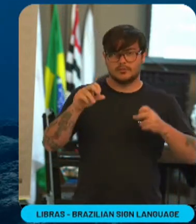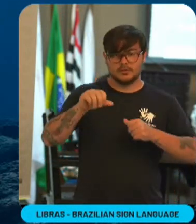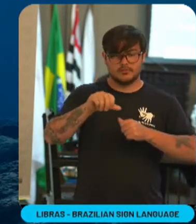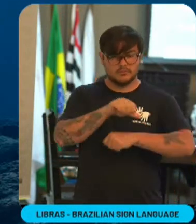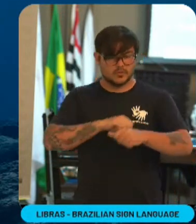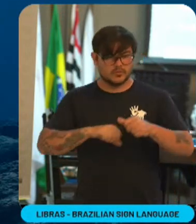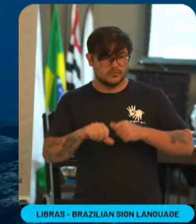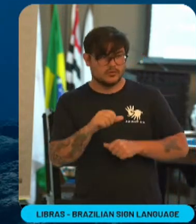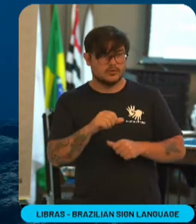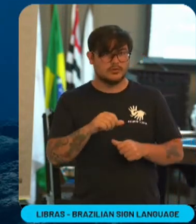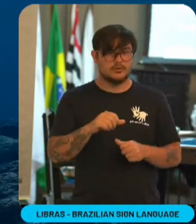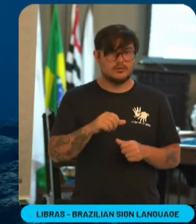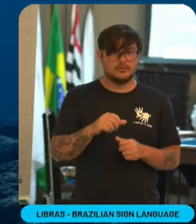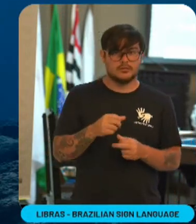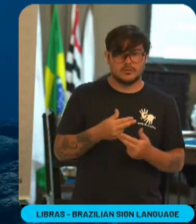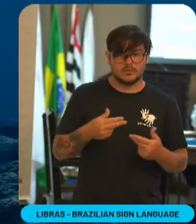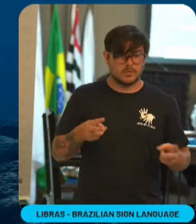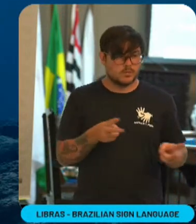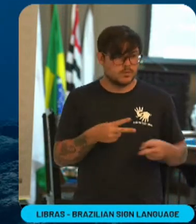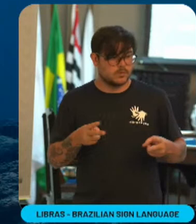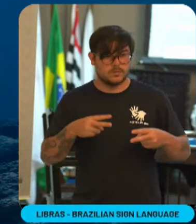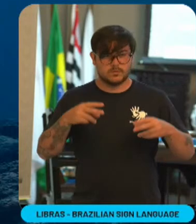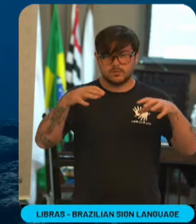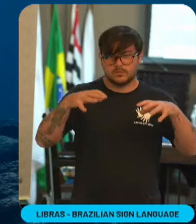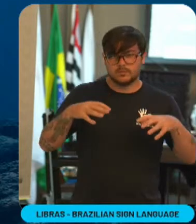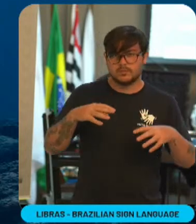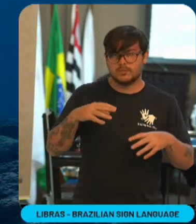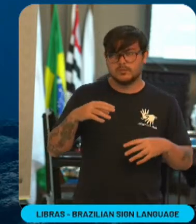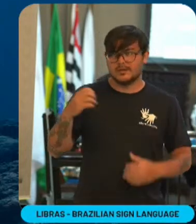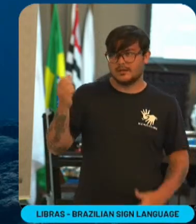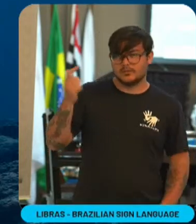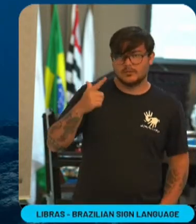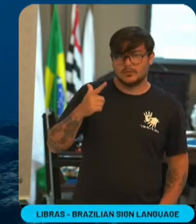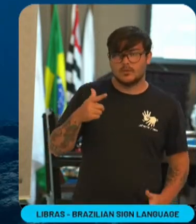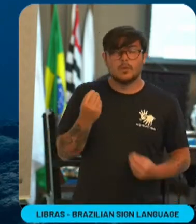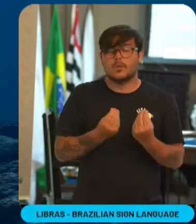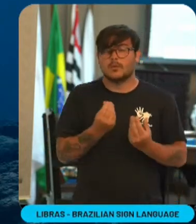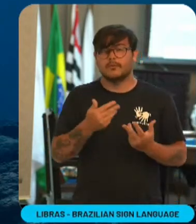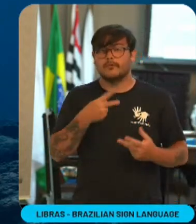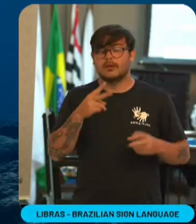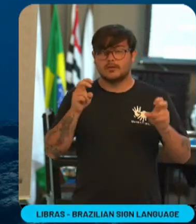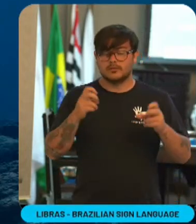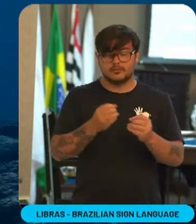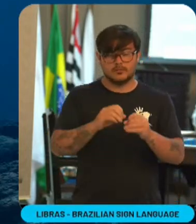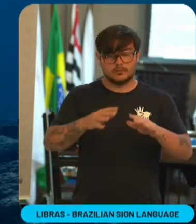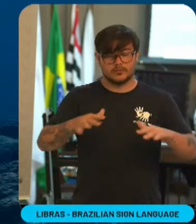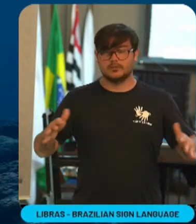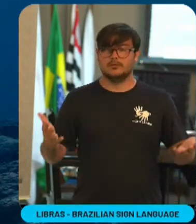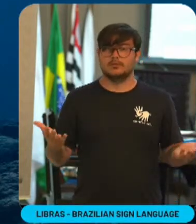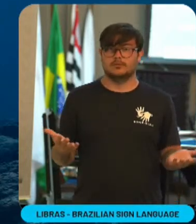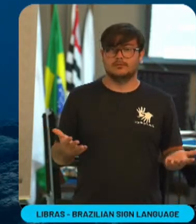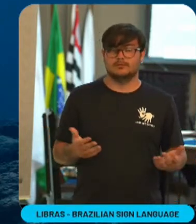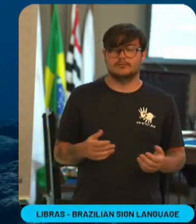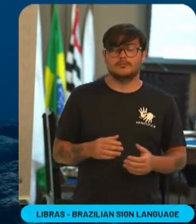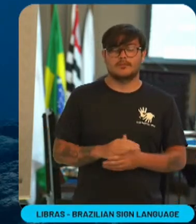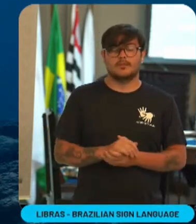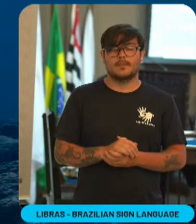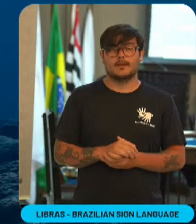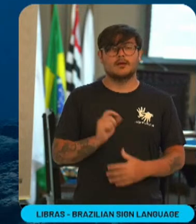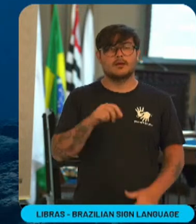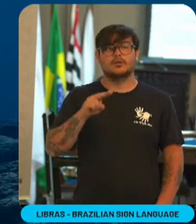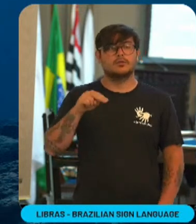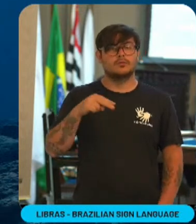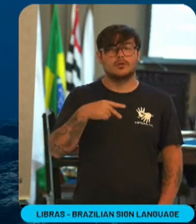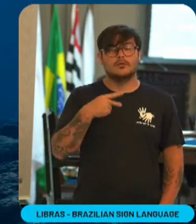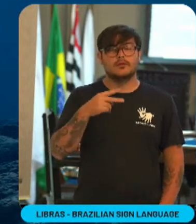talk about climate, about seasonality, about climate phenomena, we cannot do that without talking about